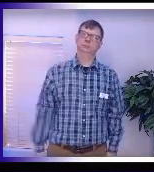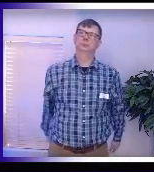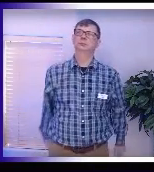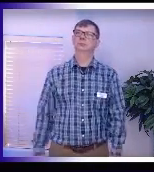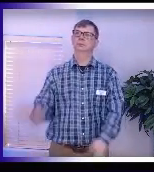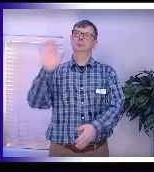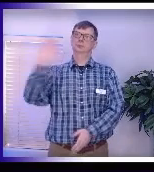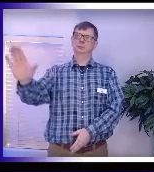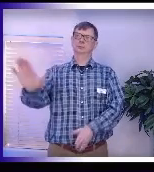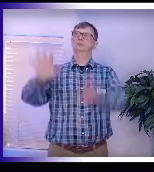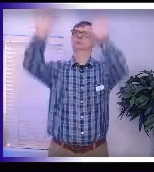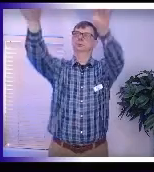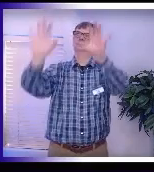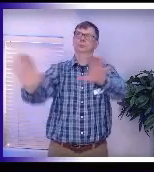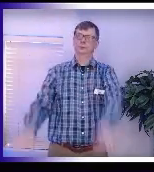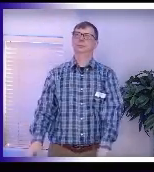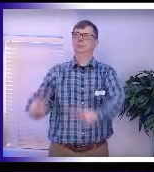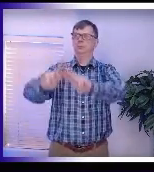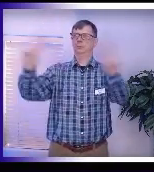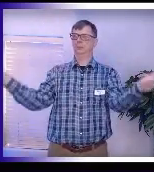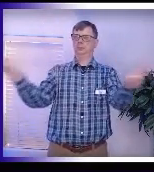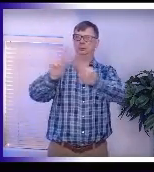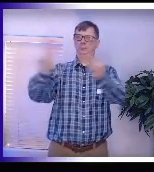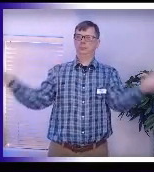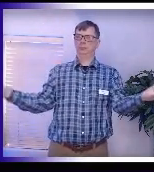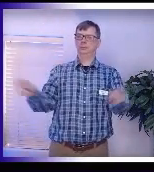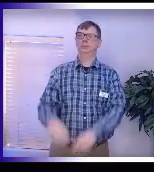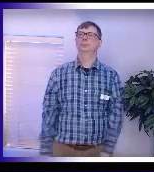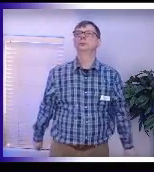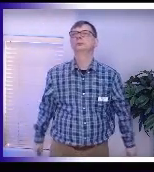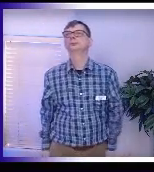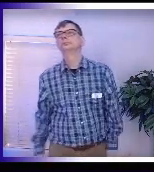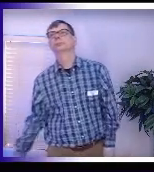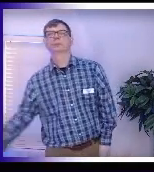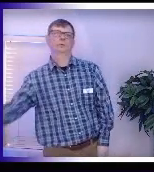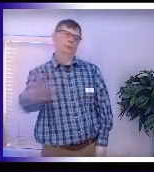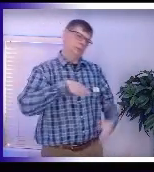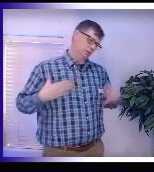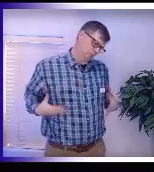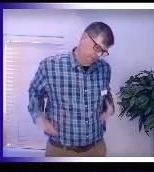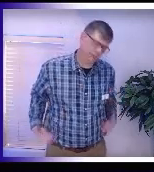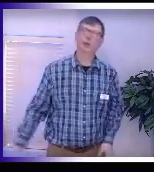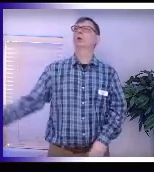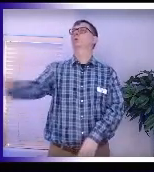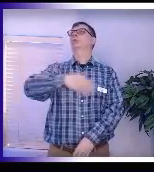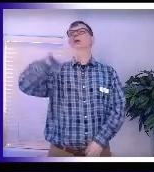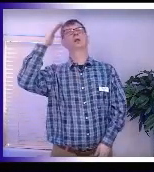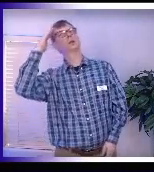paradox. As soon as we feel we know something, it